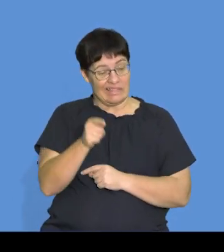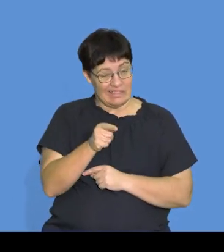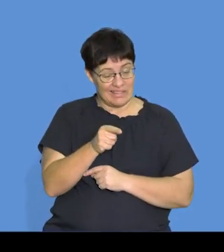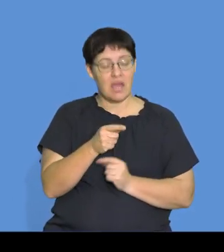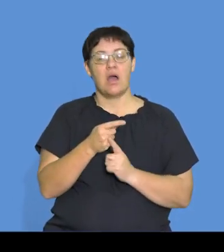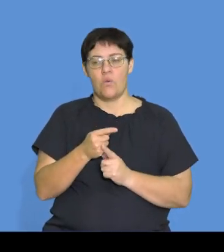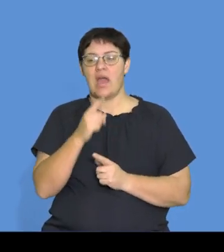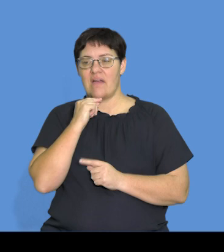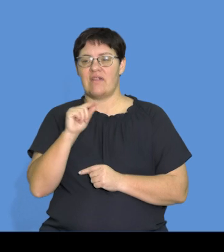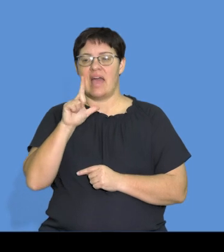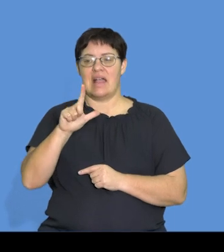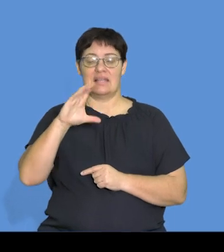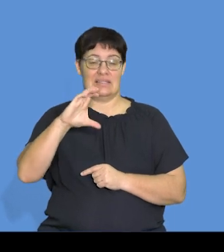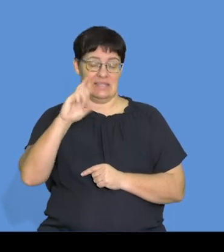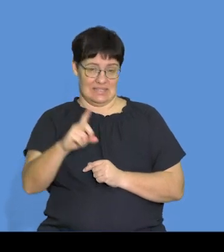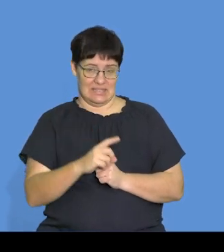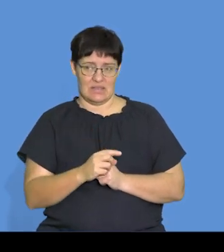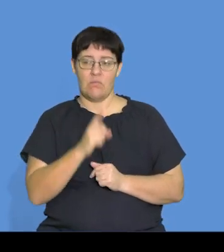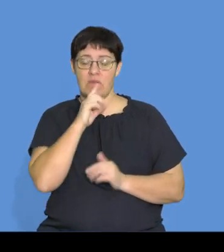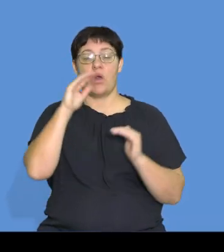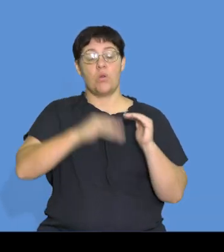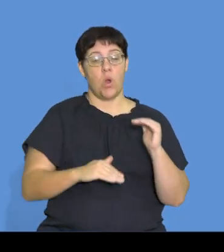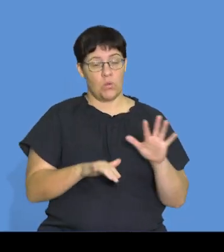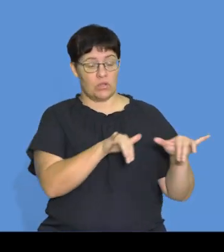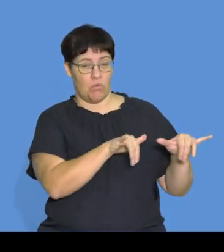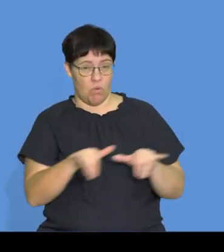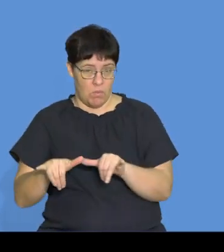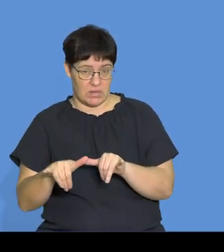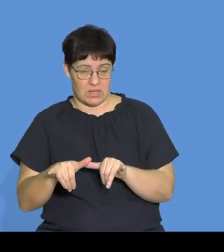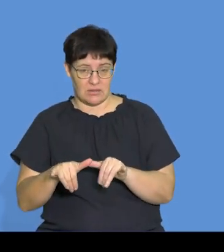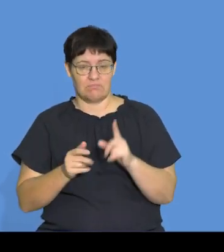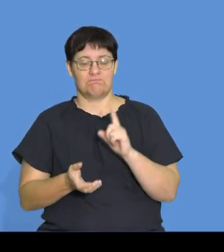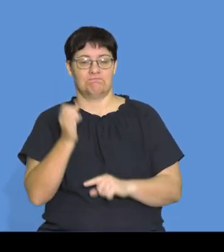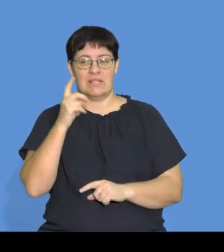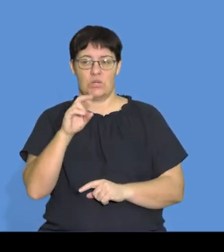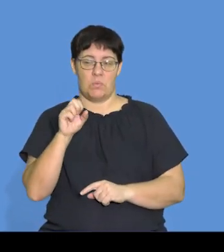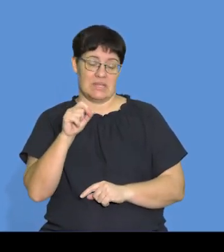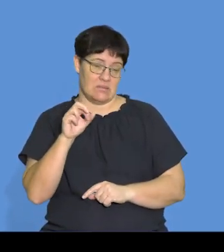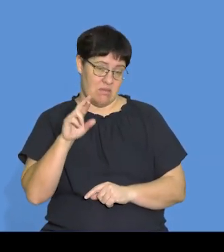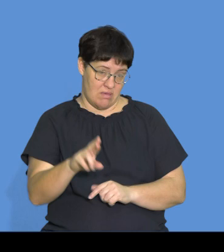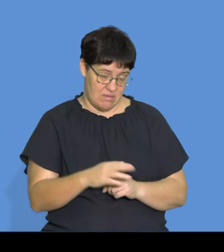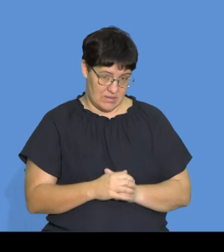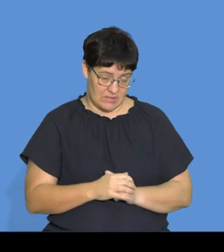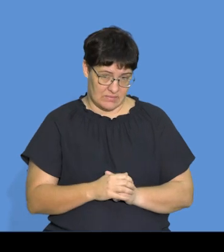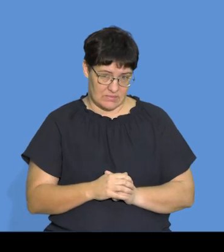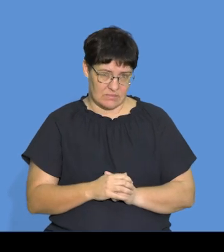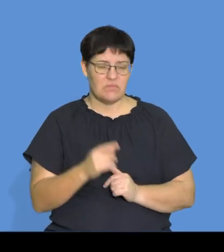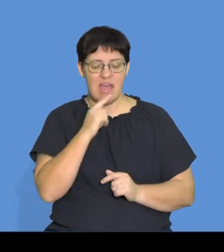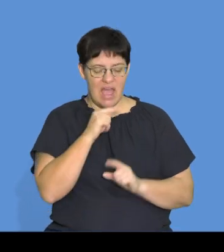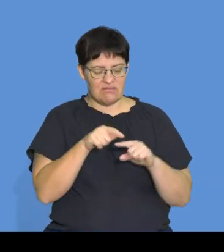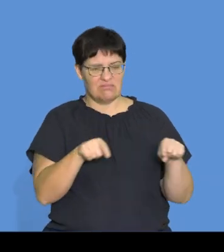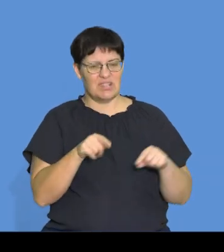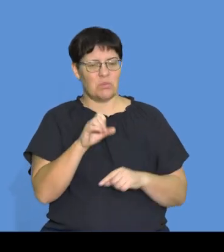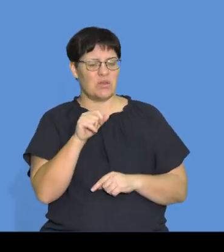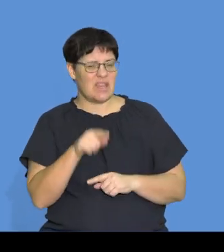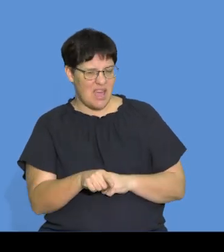what we call the LCD, which is lowest common denominator, right? If I have a few denominators,